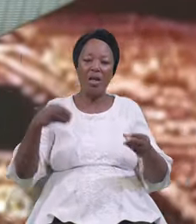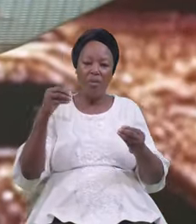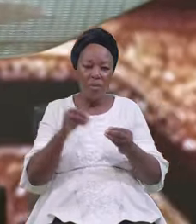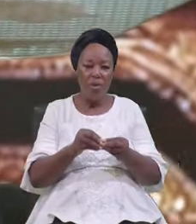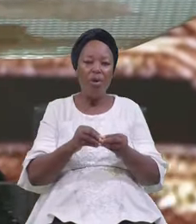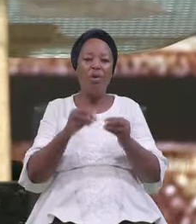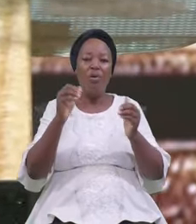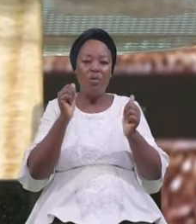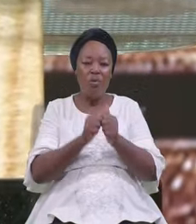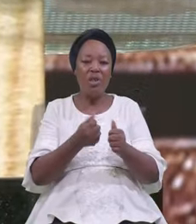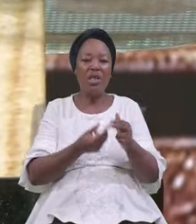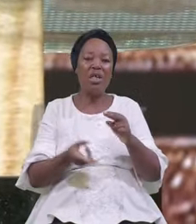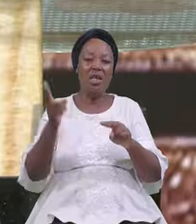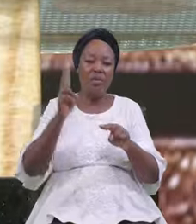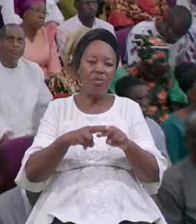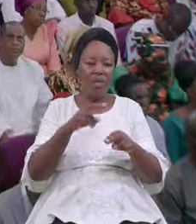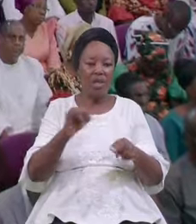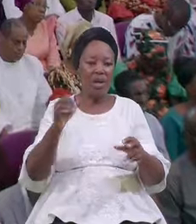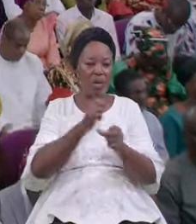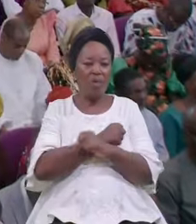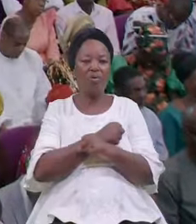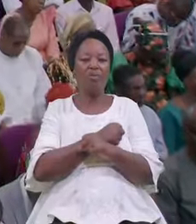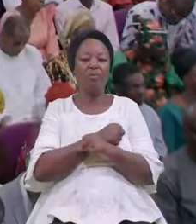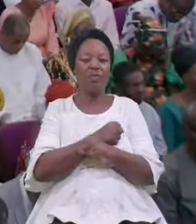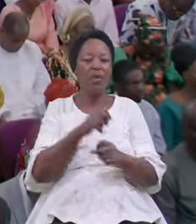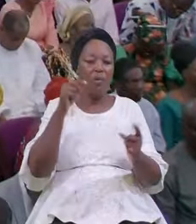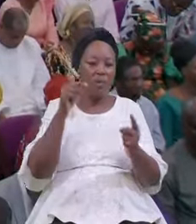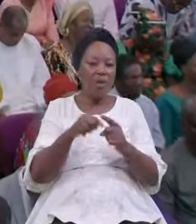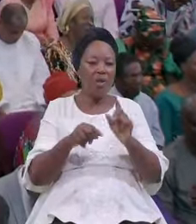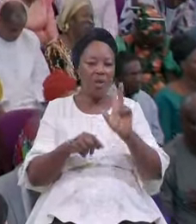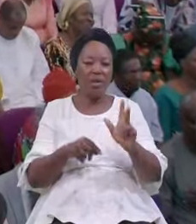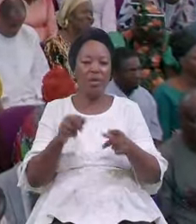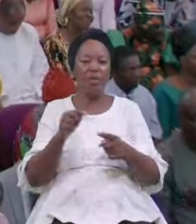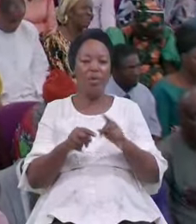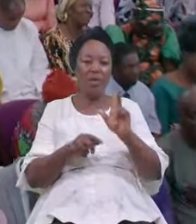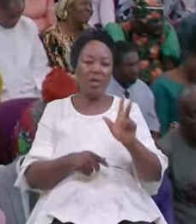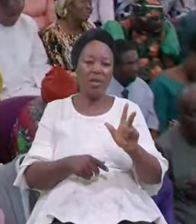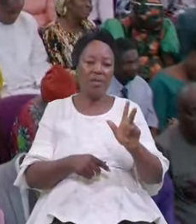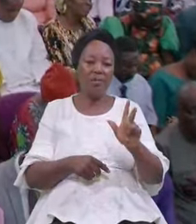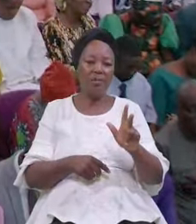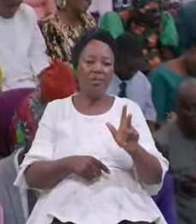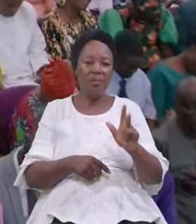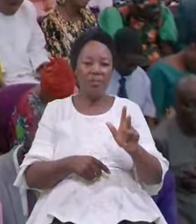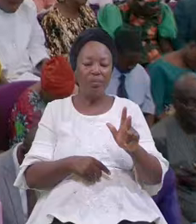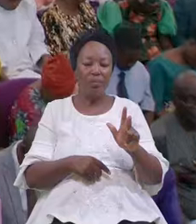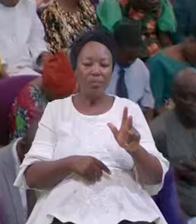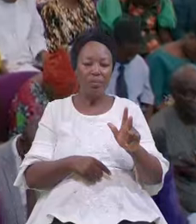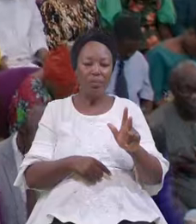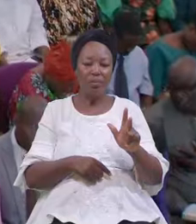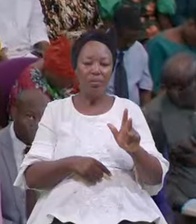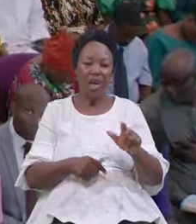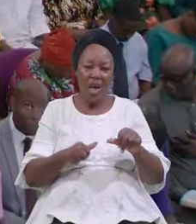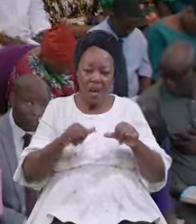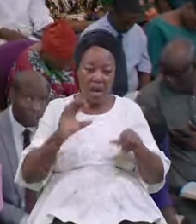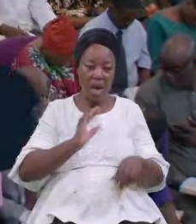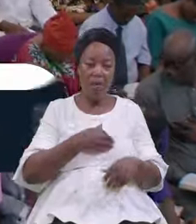with increasing love. Welcome to point number three now. Point number three, we're looking at our